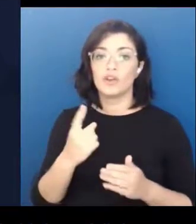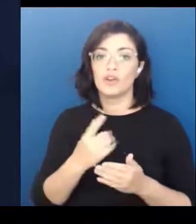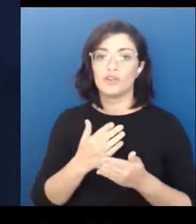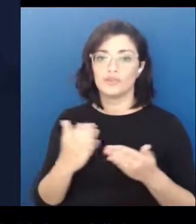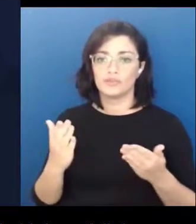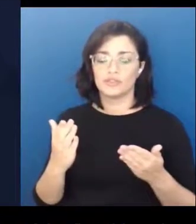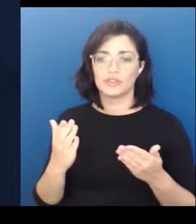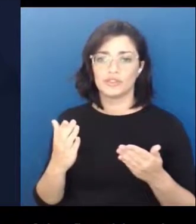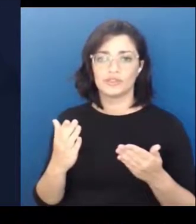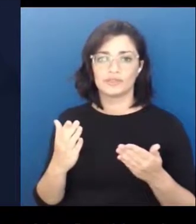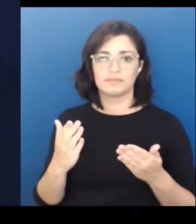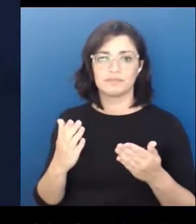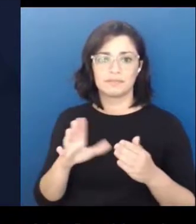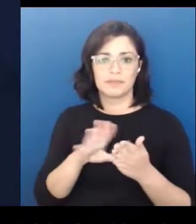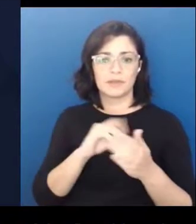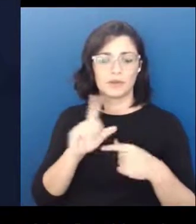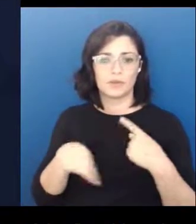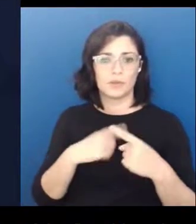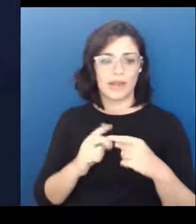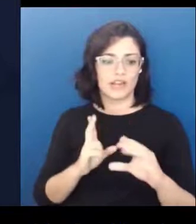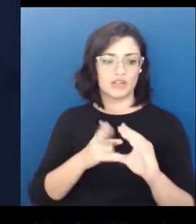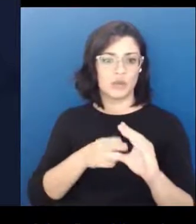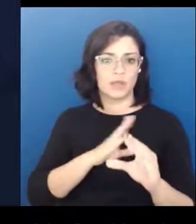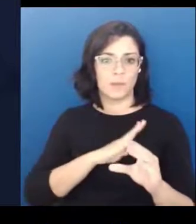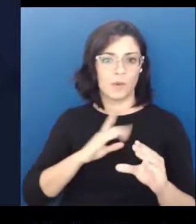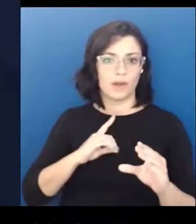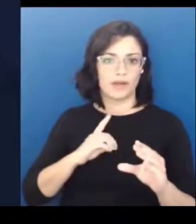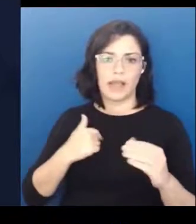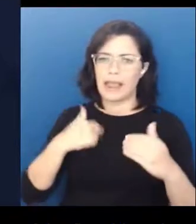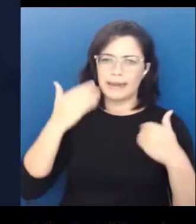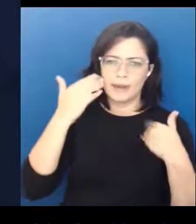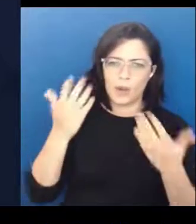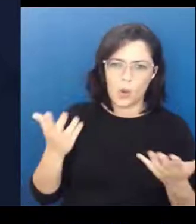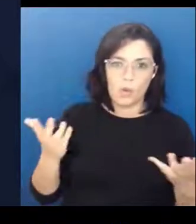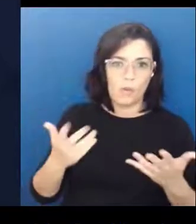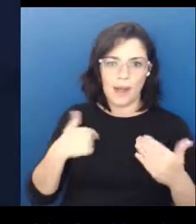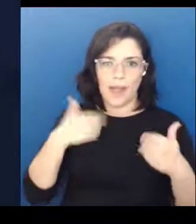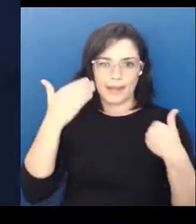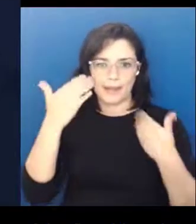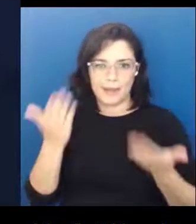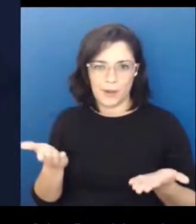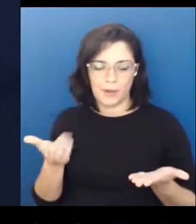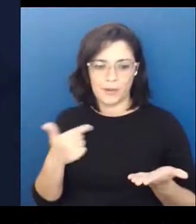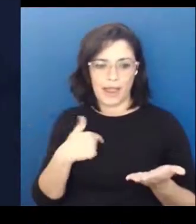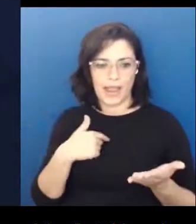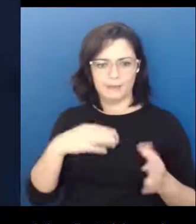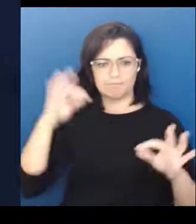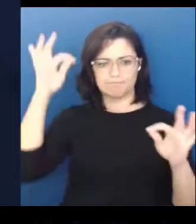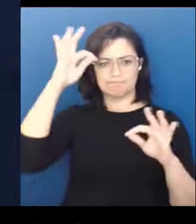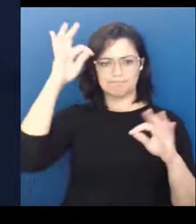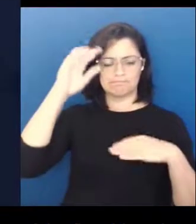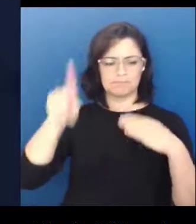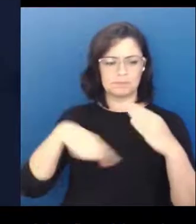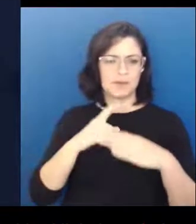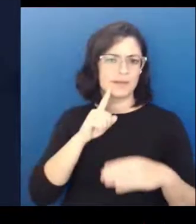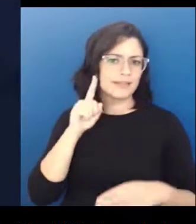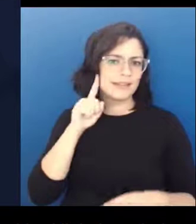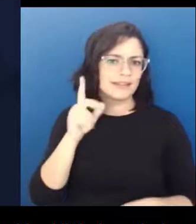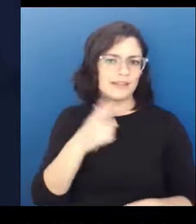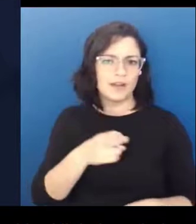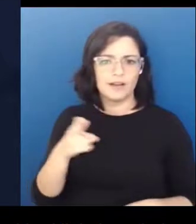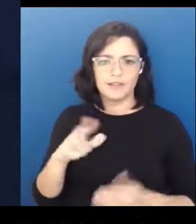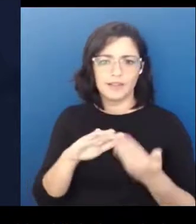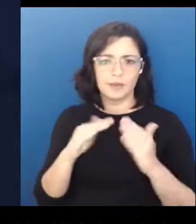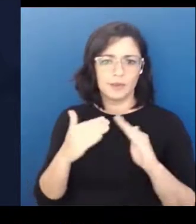know what I didn't know. I had little knowledge about the deaf and hard of hearing community, despite my